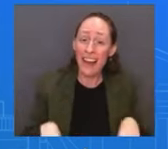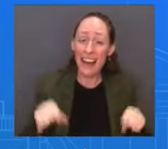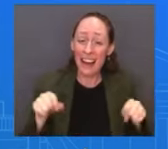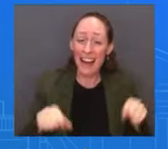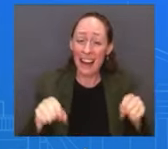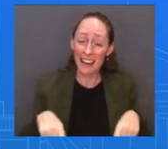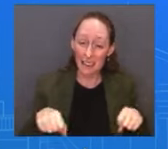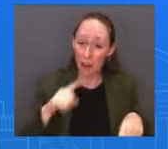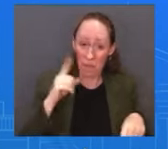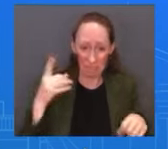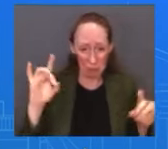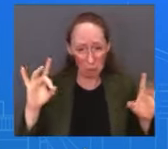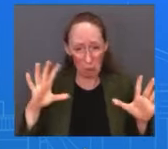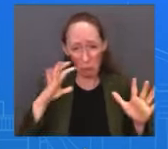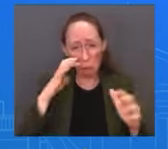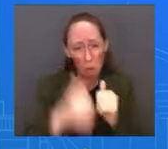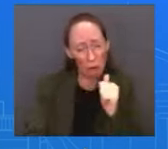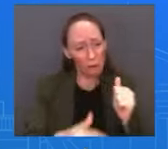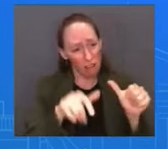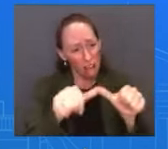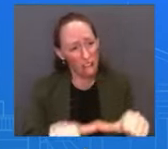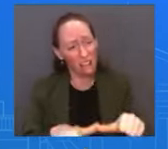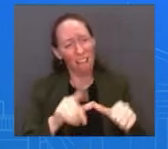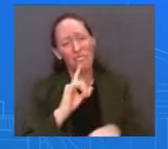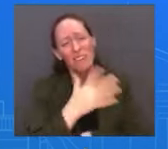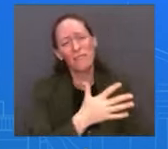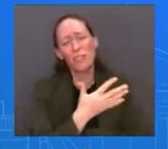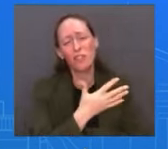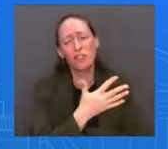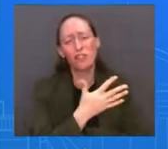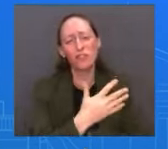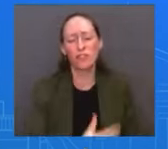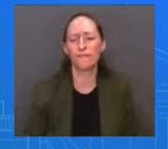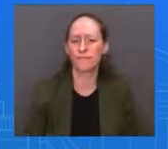stand with Ukraine for as long as it takes. Now today,